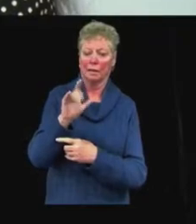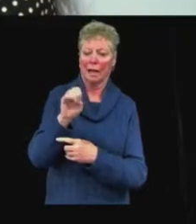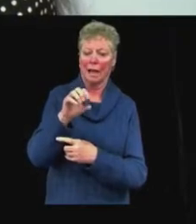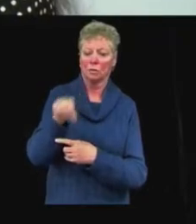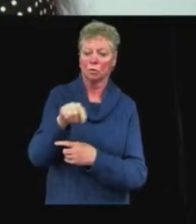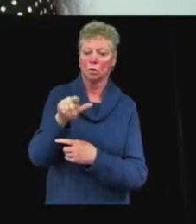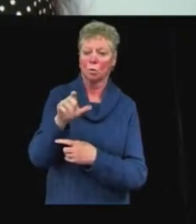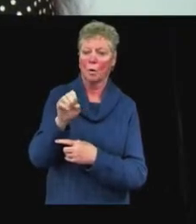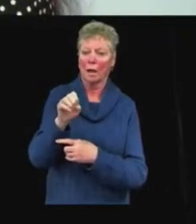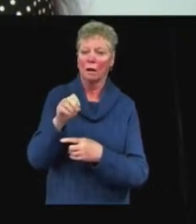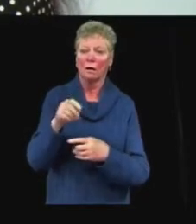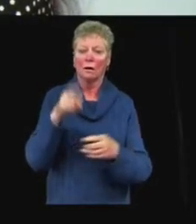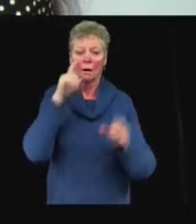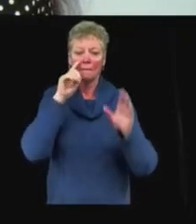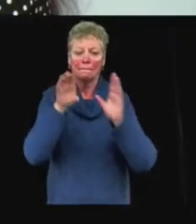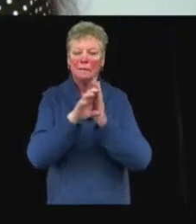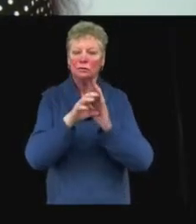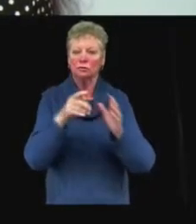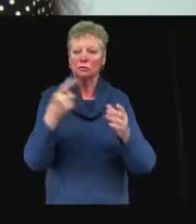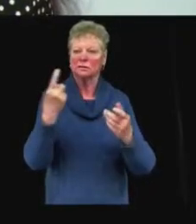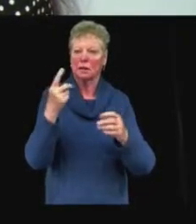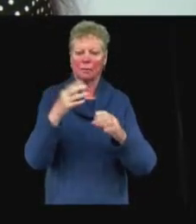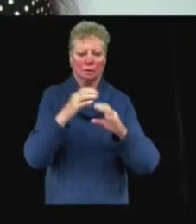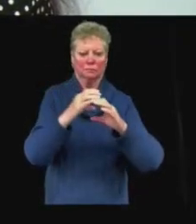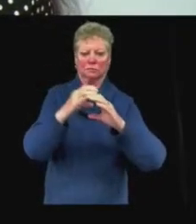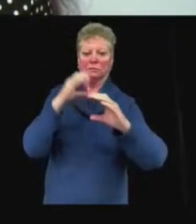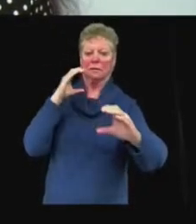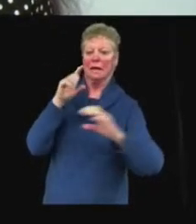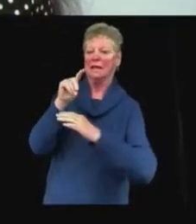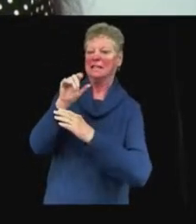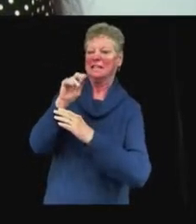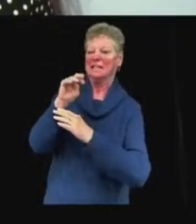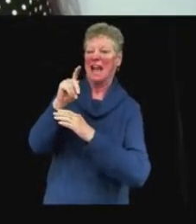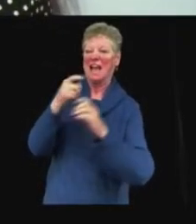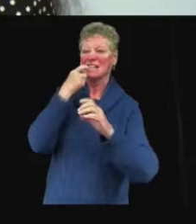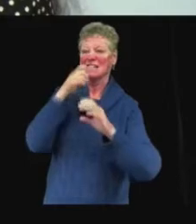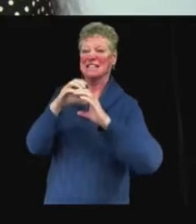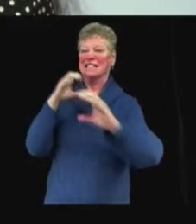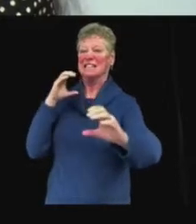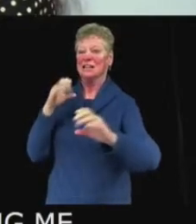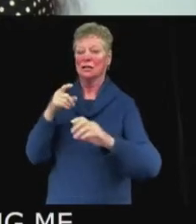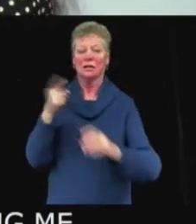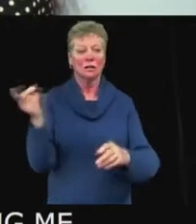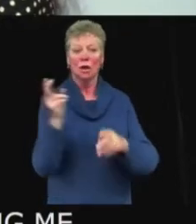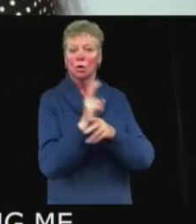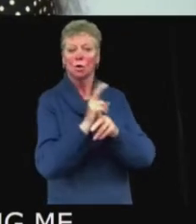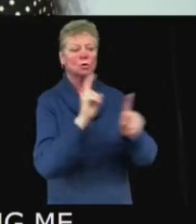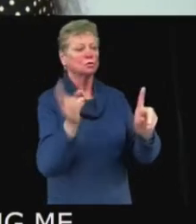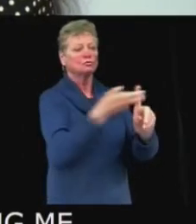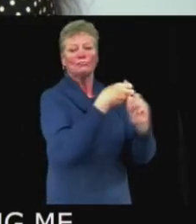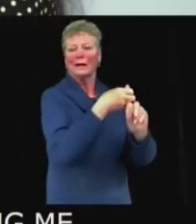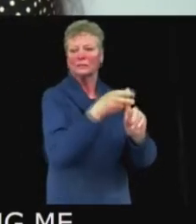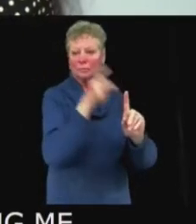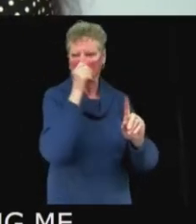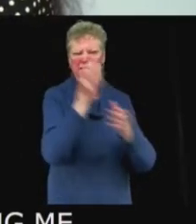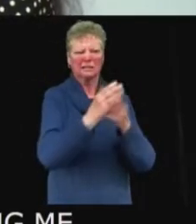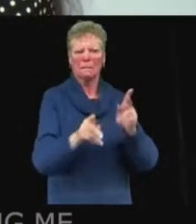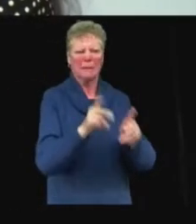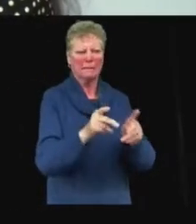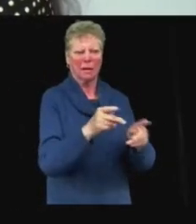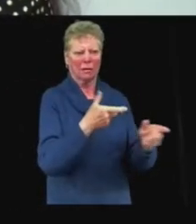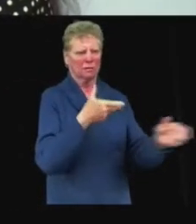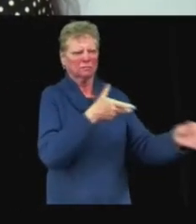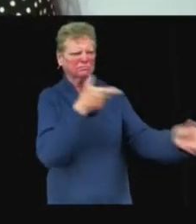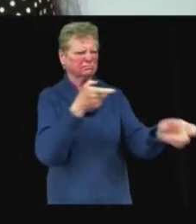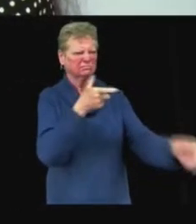of a tank that was used in the community to execute arrests. So there's been some gun violence in the community, and people are traumatized